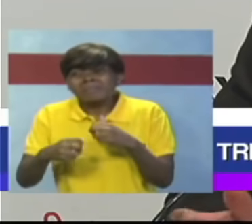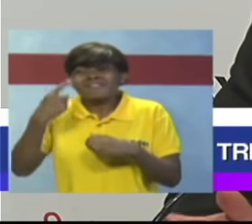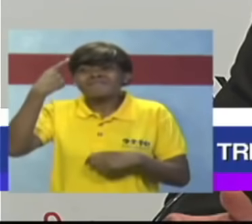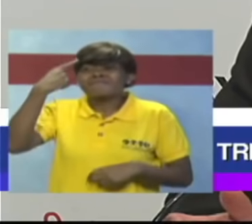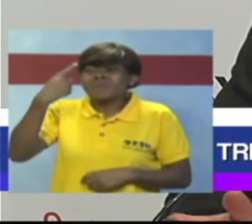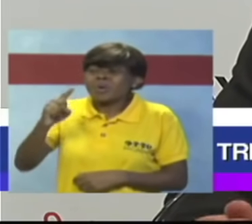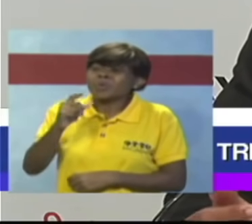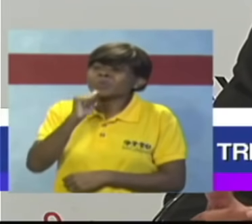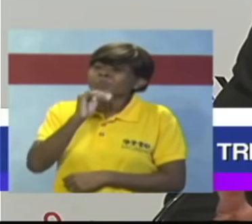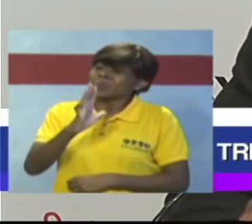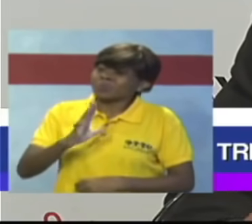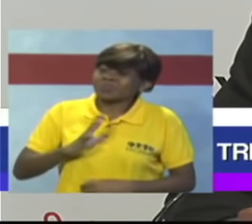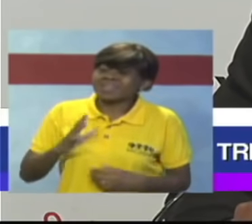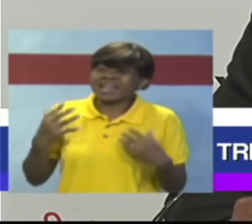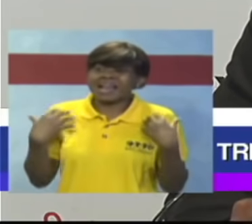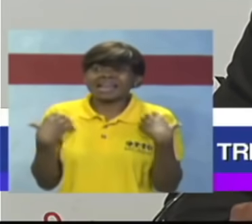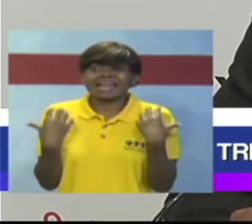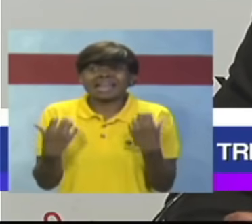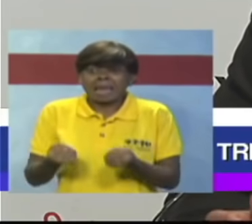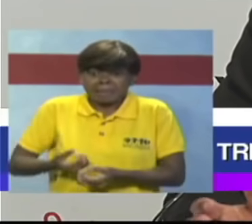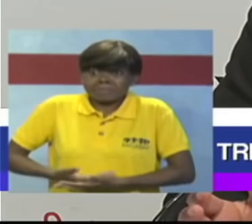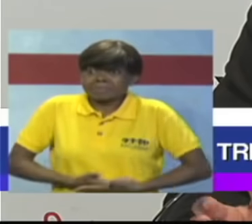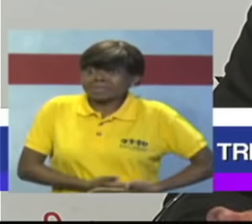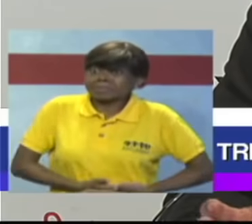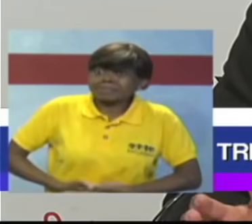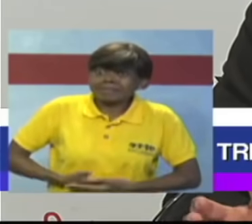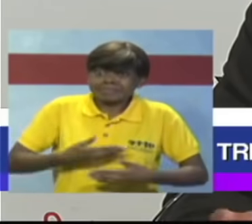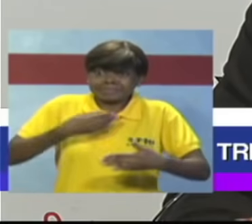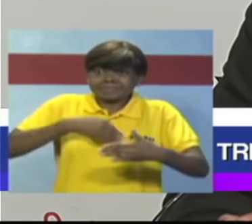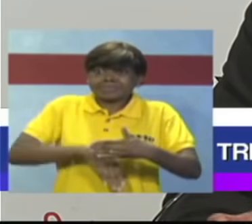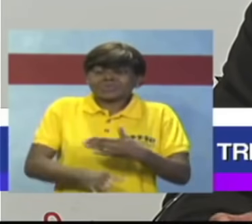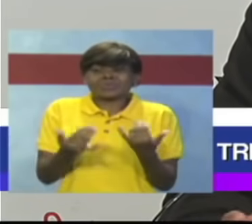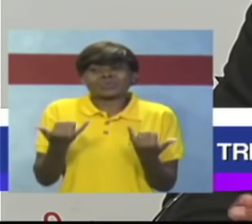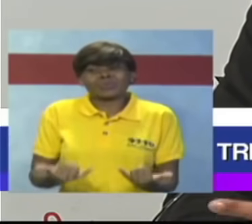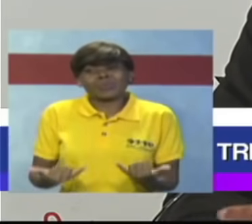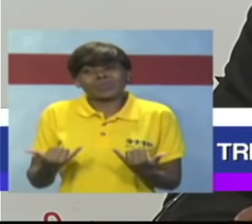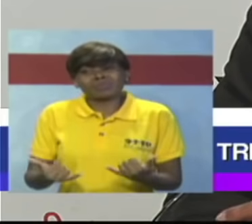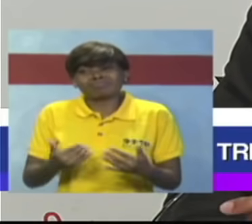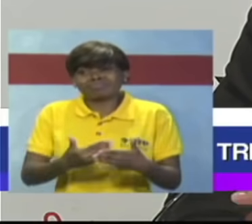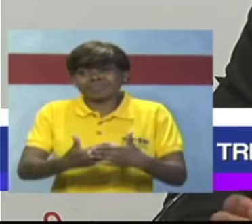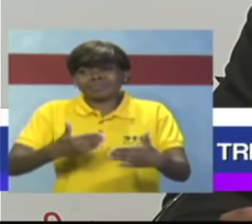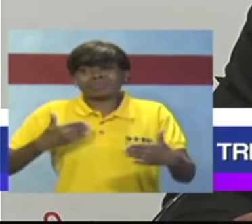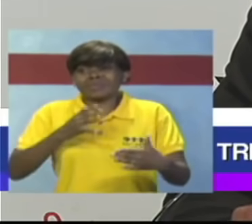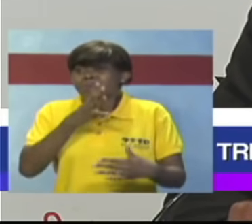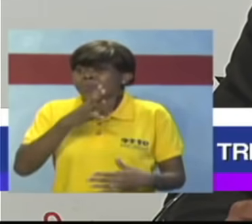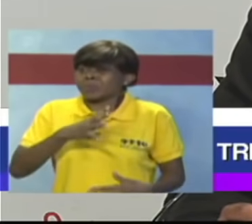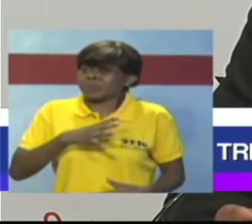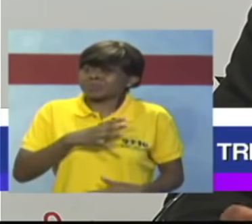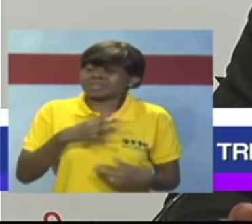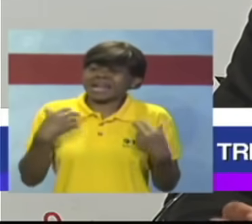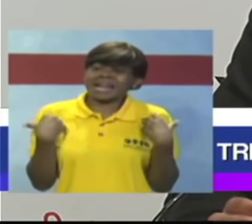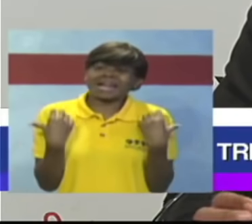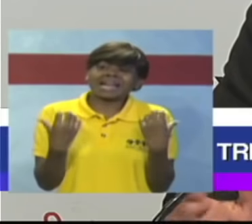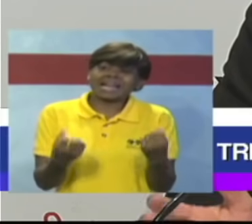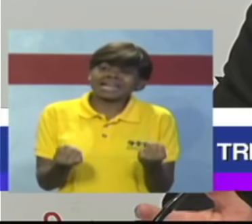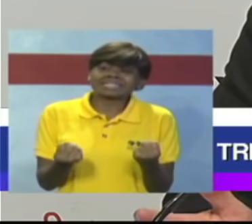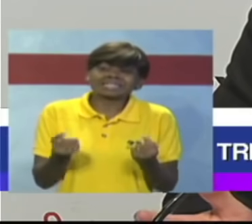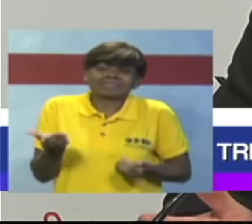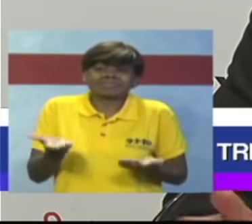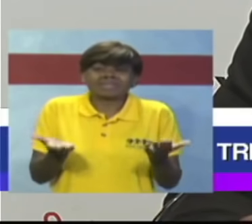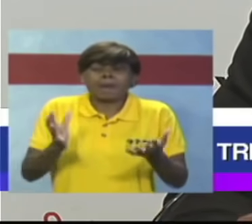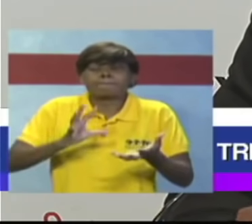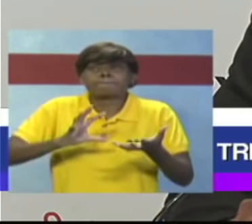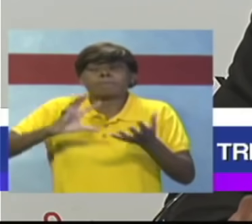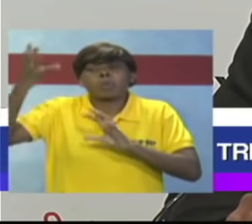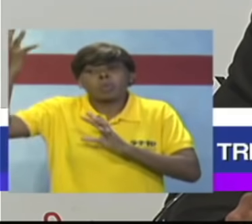were struggling to find beds, and this is in the United Kingdom. We are really privileged in Trinidad and Tobago as